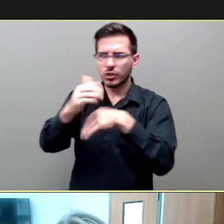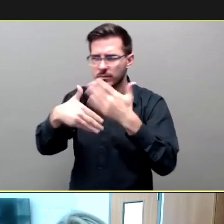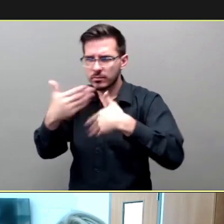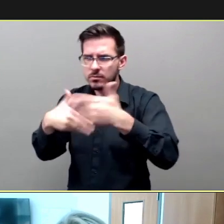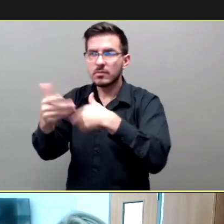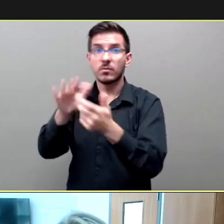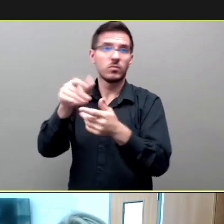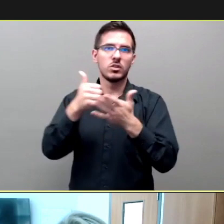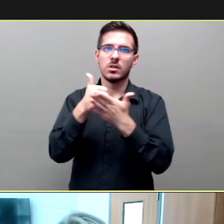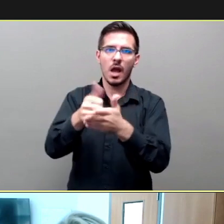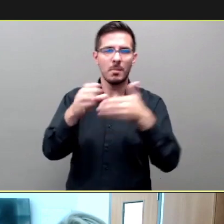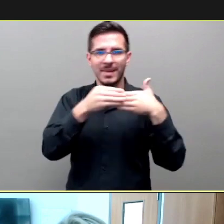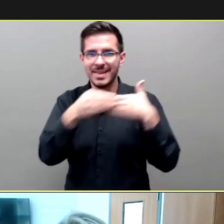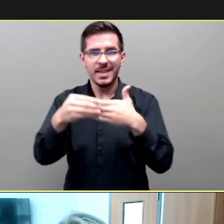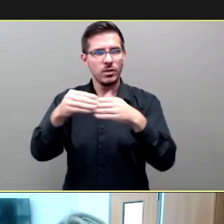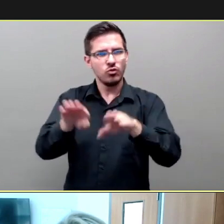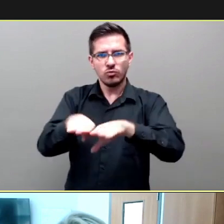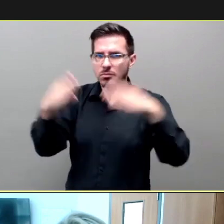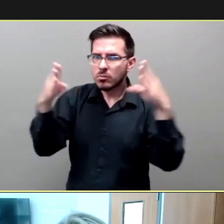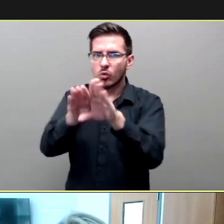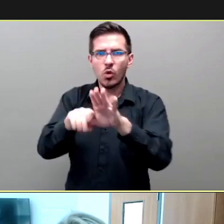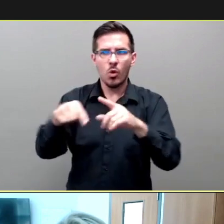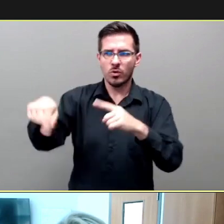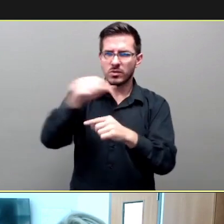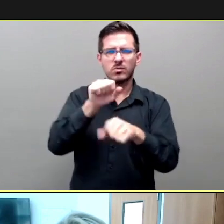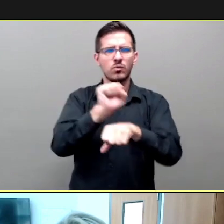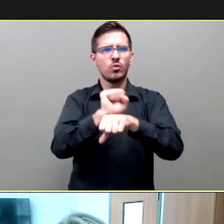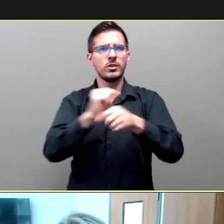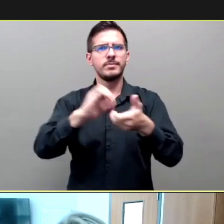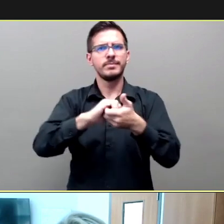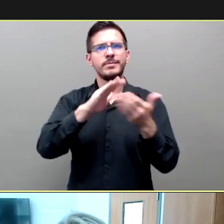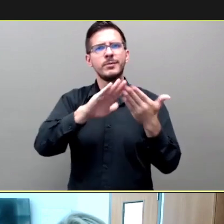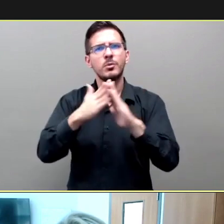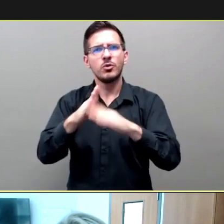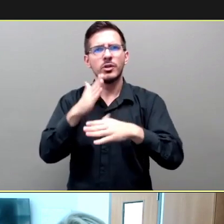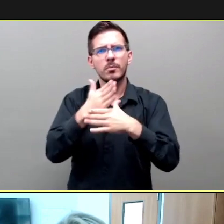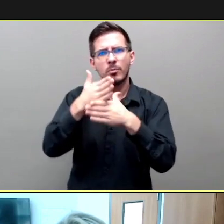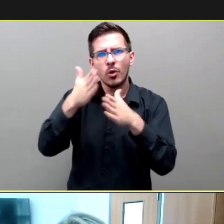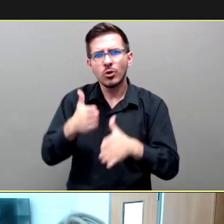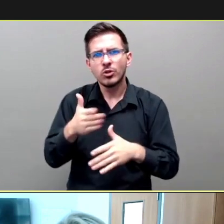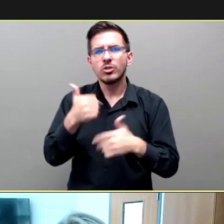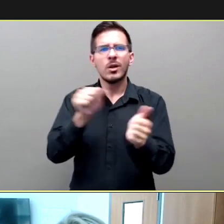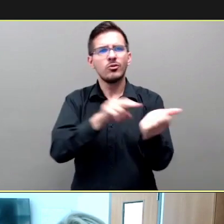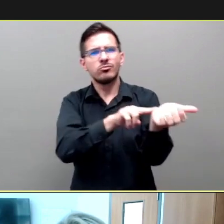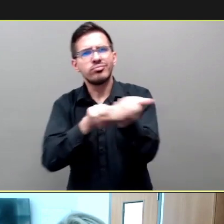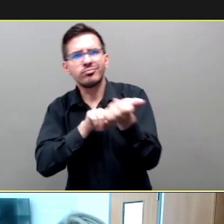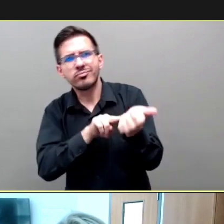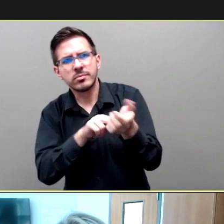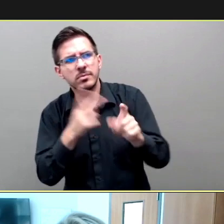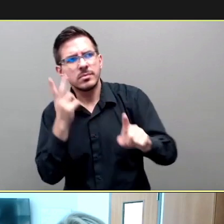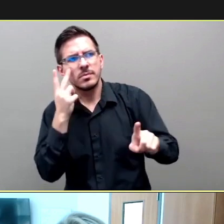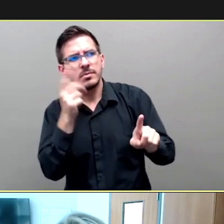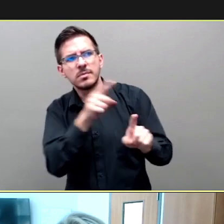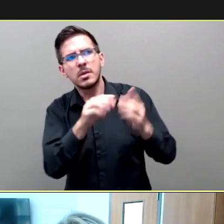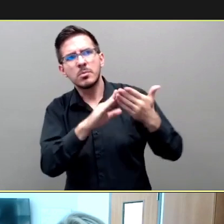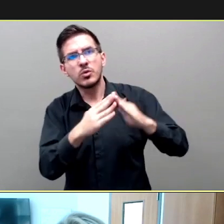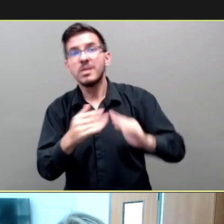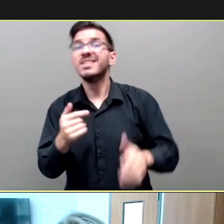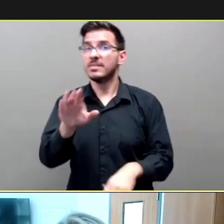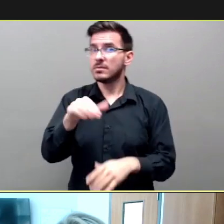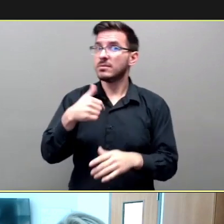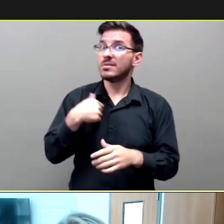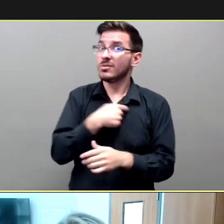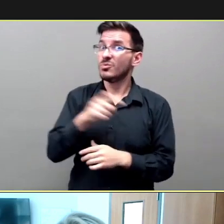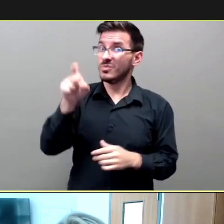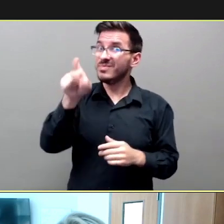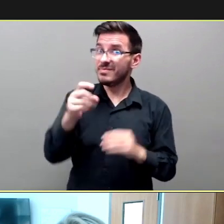and working with community partners to sort of take the temperature of the community about whether that's needed. We need more sheltering in